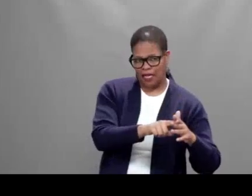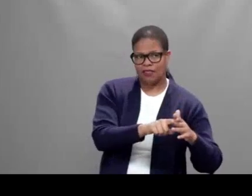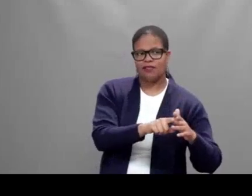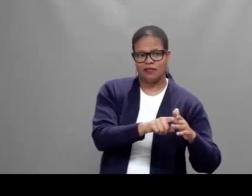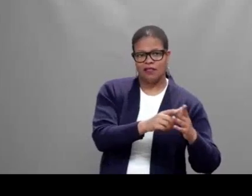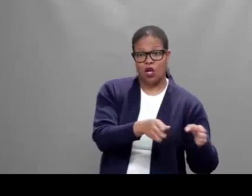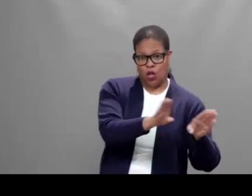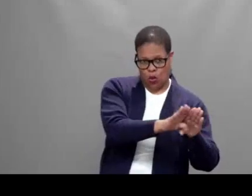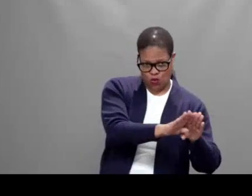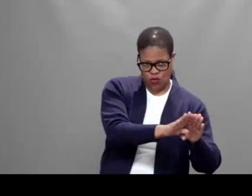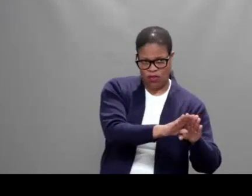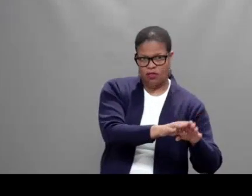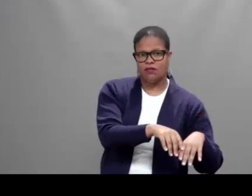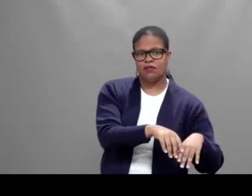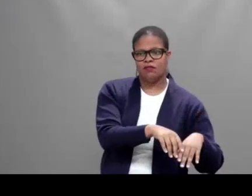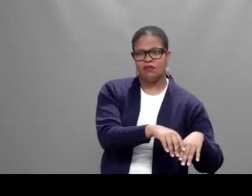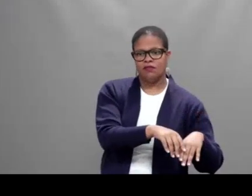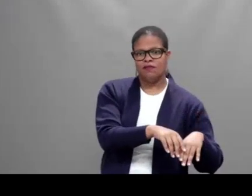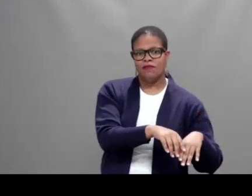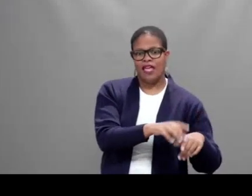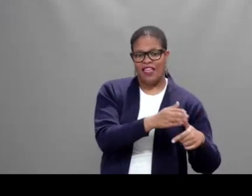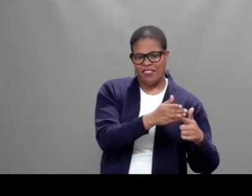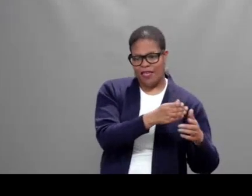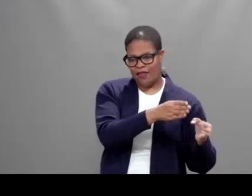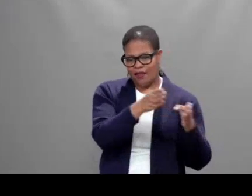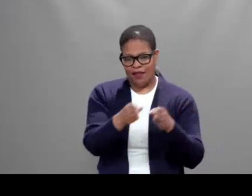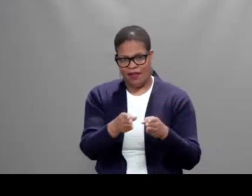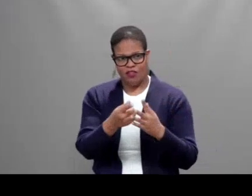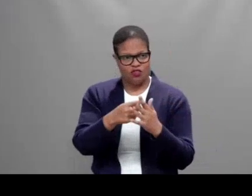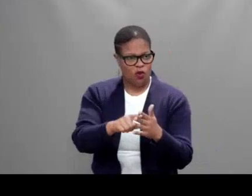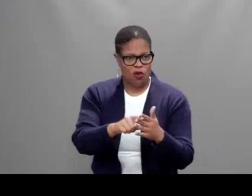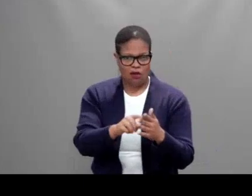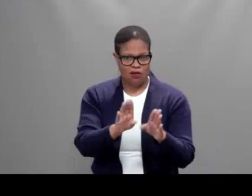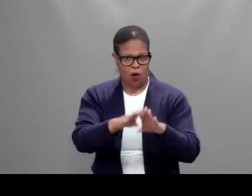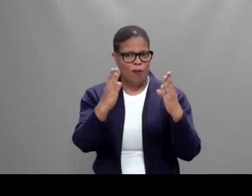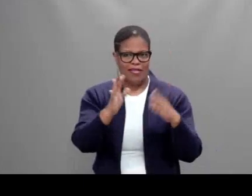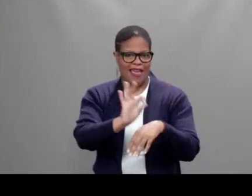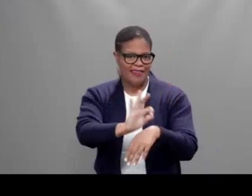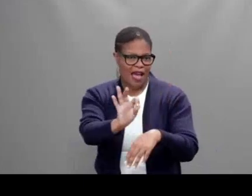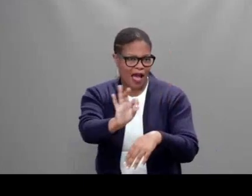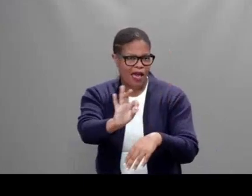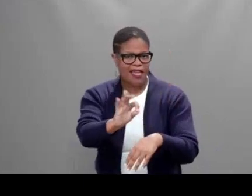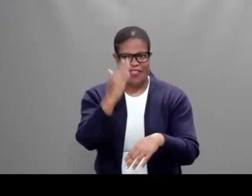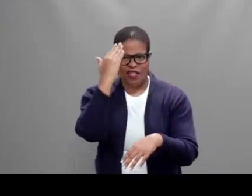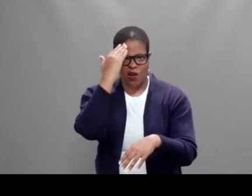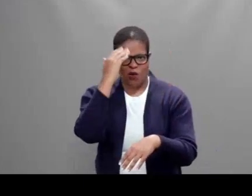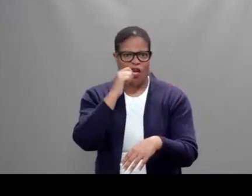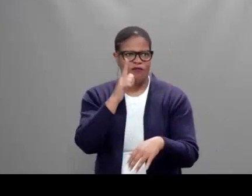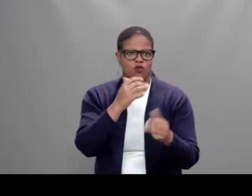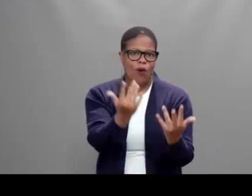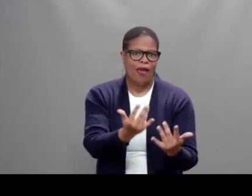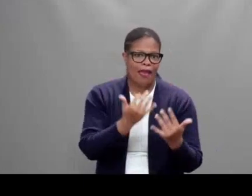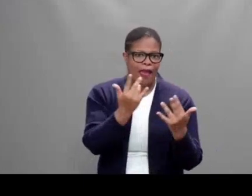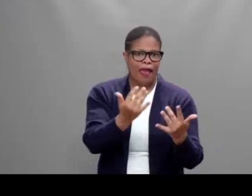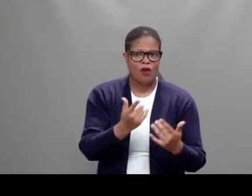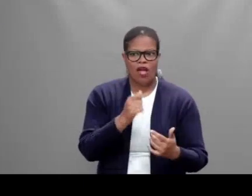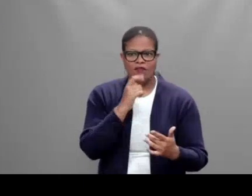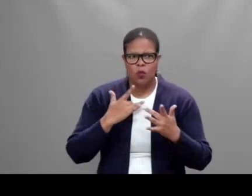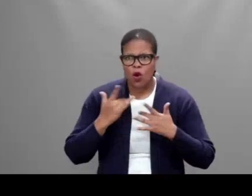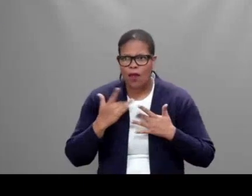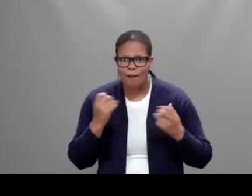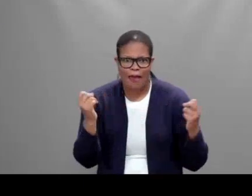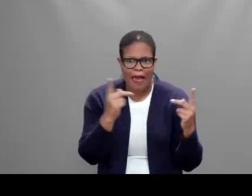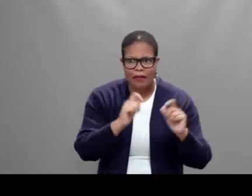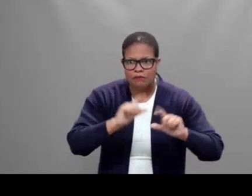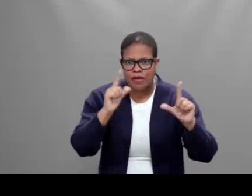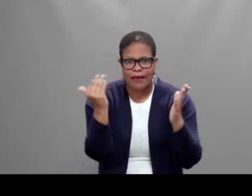then people know that that's when open session is going to start, and they don't have to worry about,